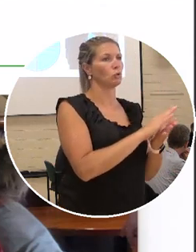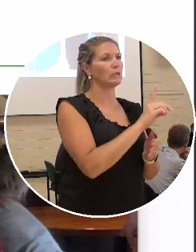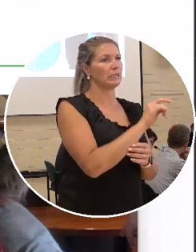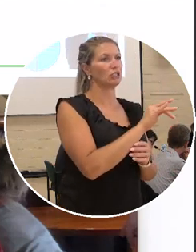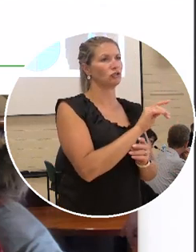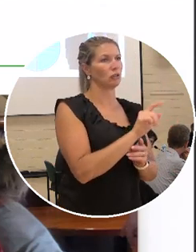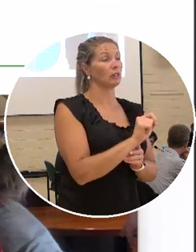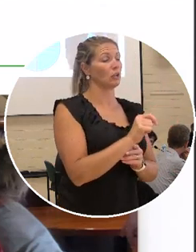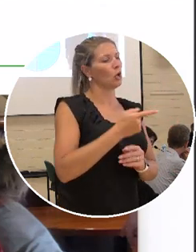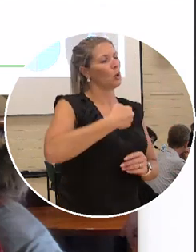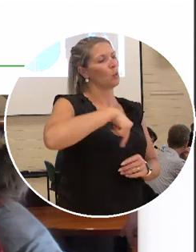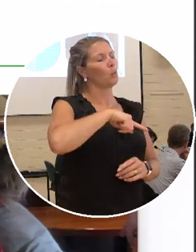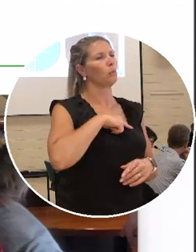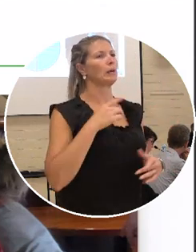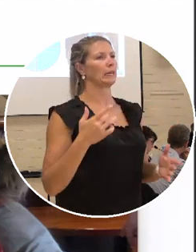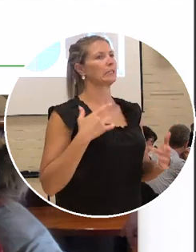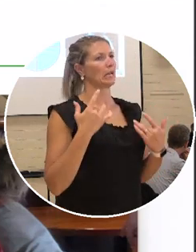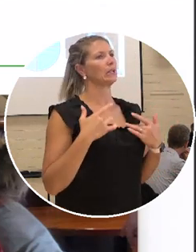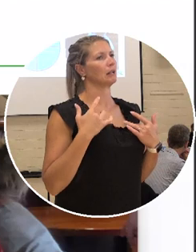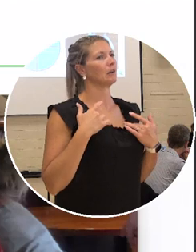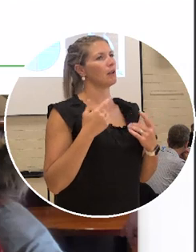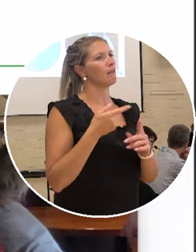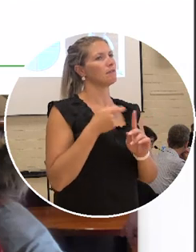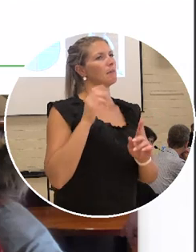excited about what the potential could be here.